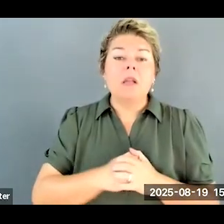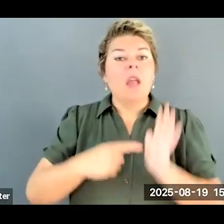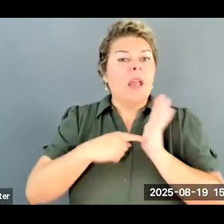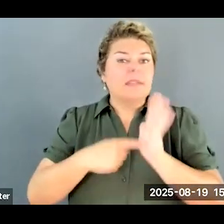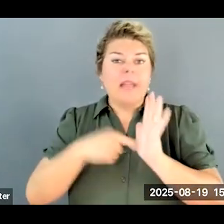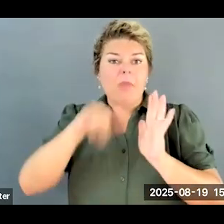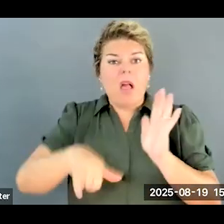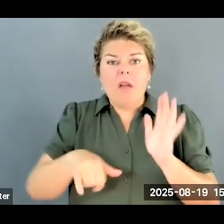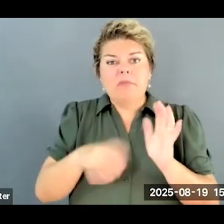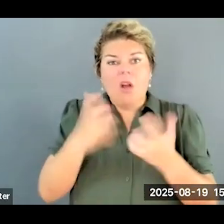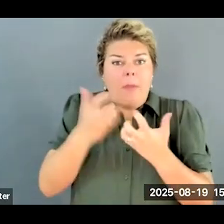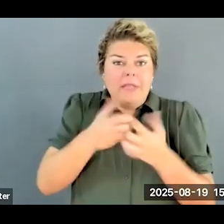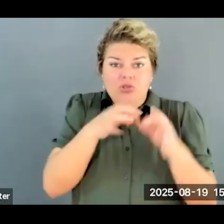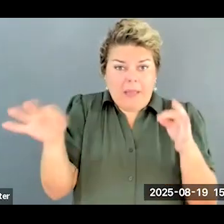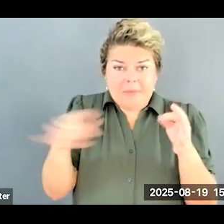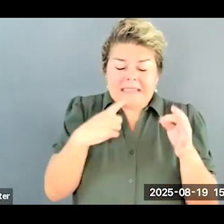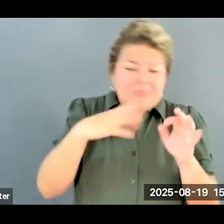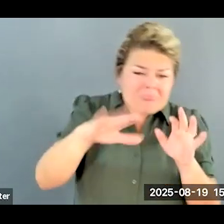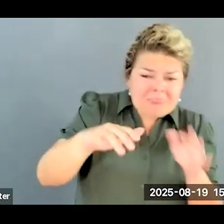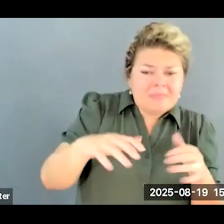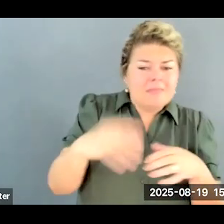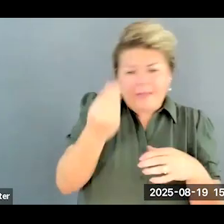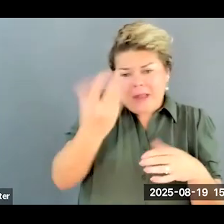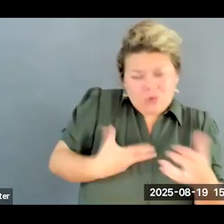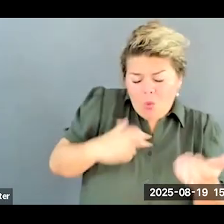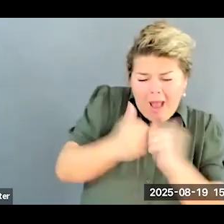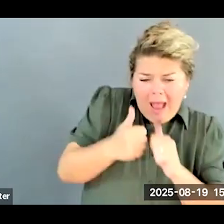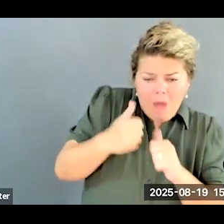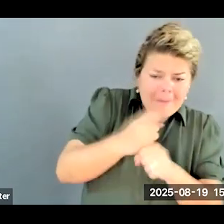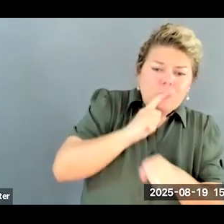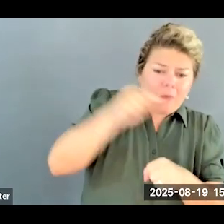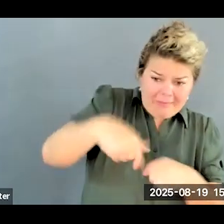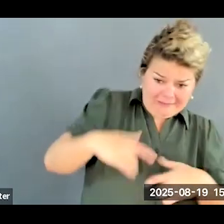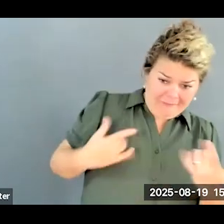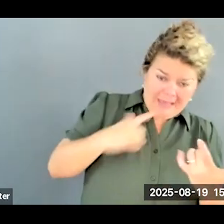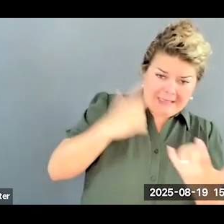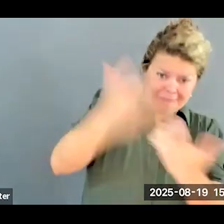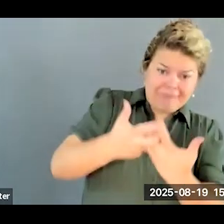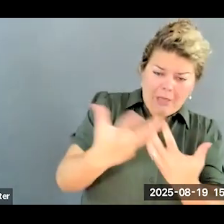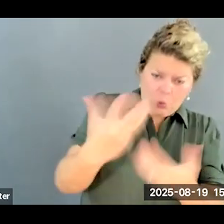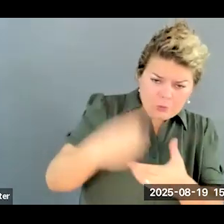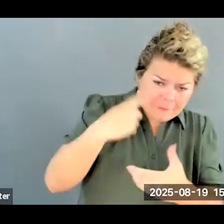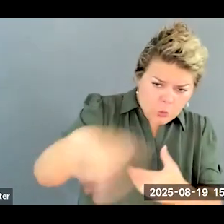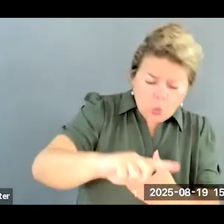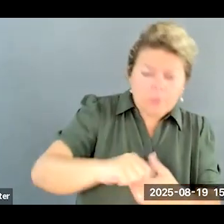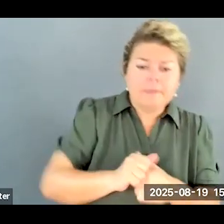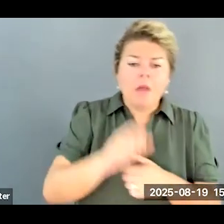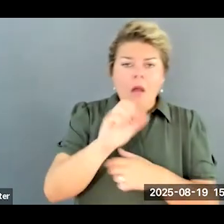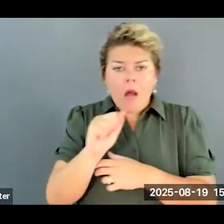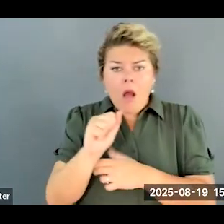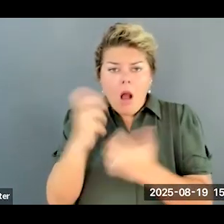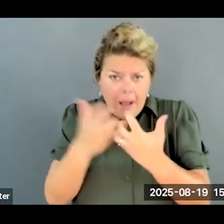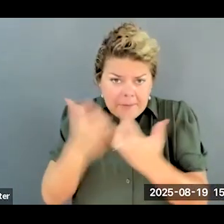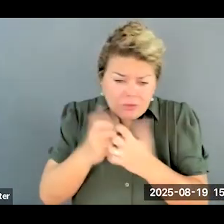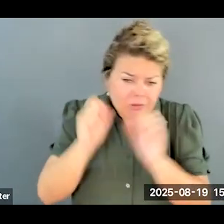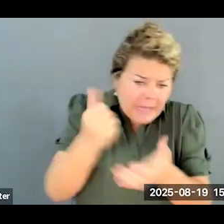accommodation statement could be, please let us know how we can ensure that this event is inclusive to you. What accommodations or access needs can